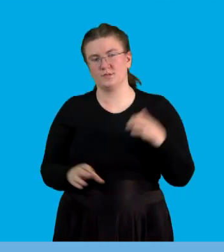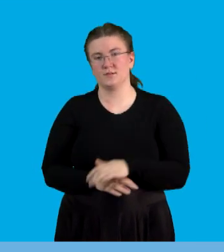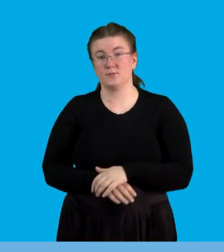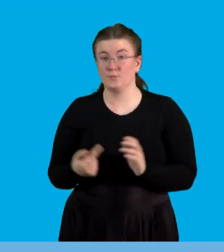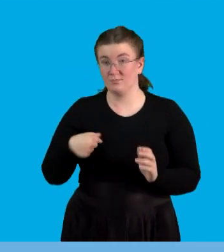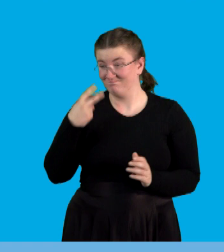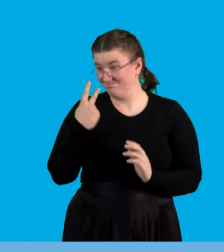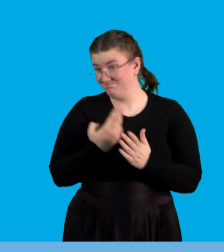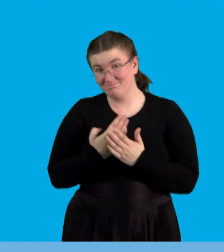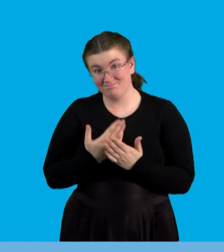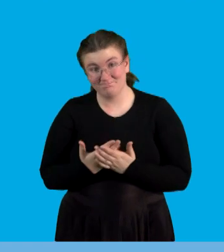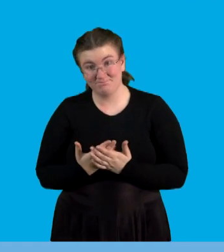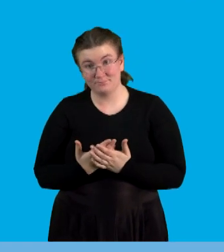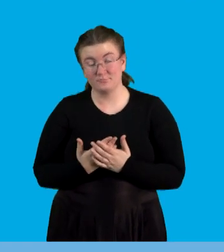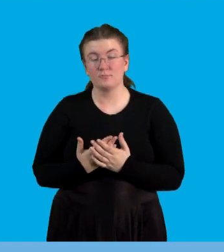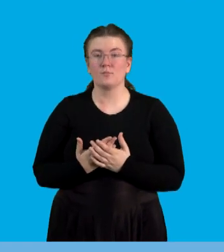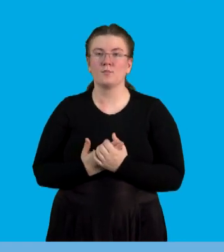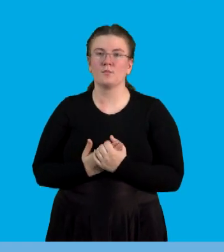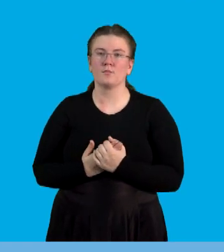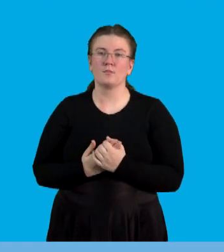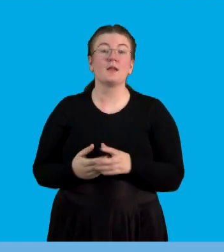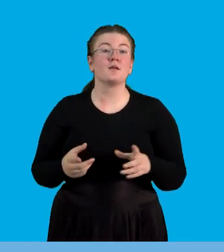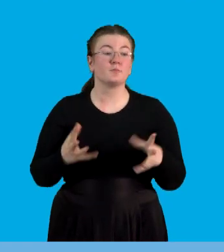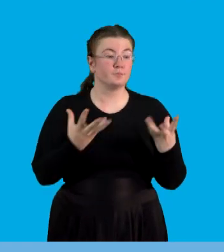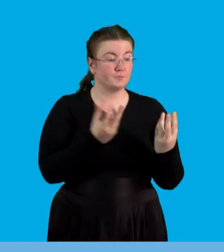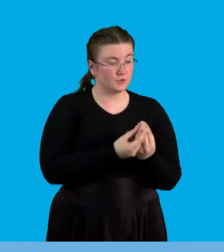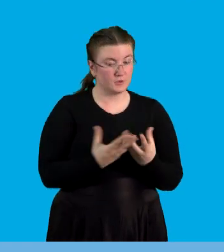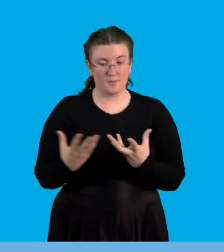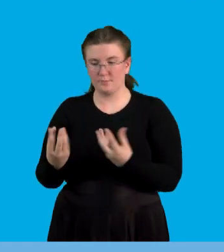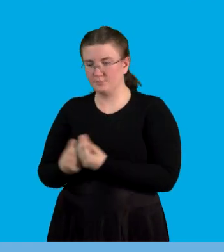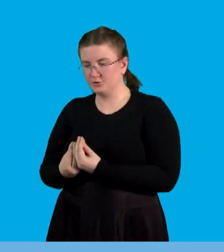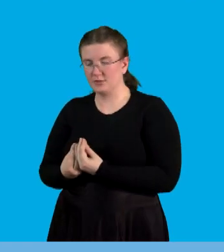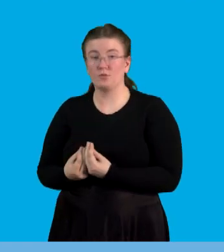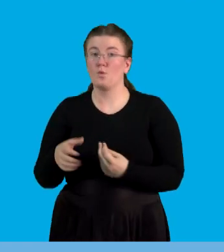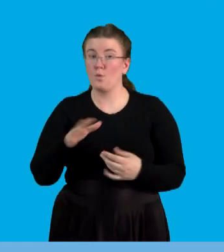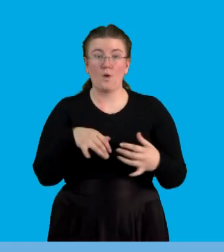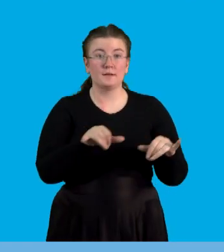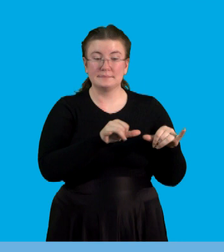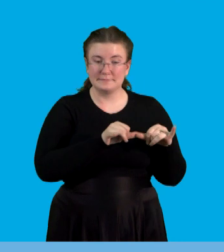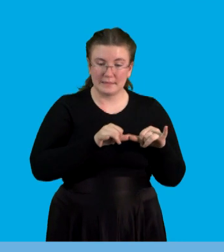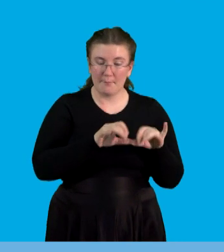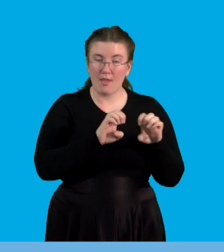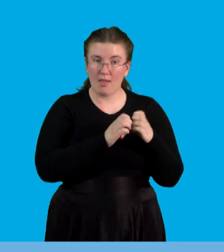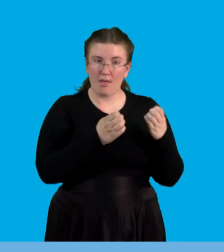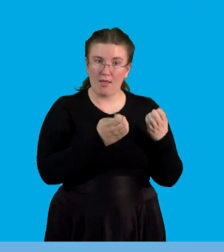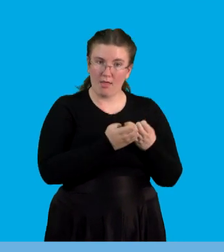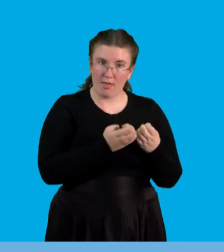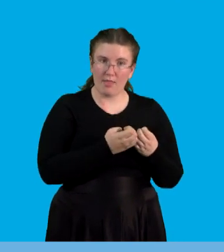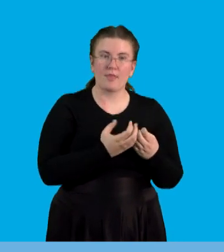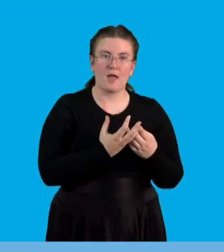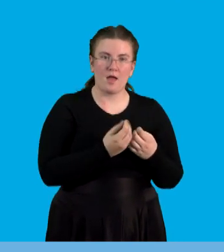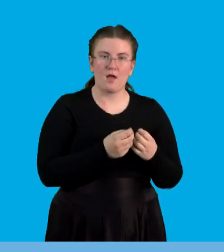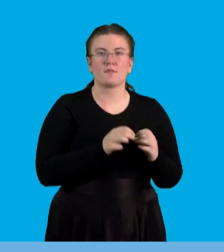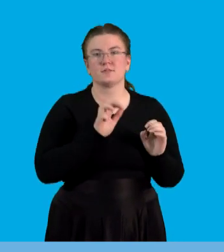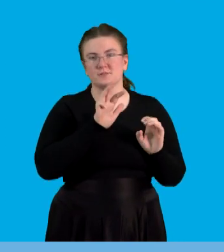newtons. So as you can see, the weight of this same object, same mass, same everything, on planet Earth, it